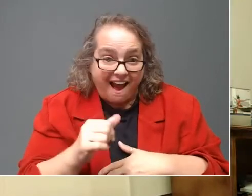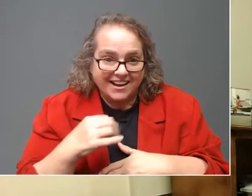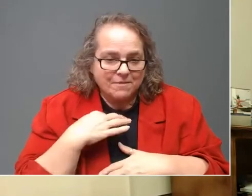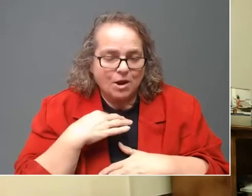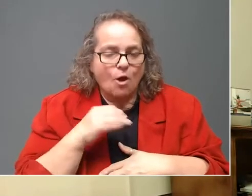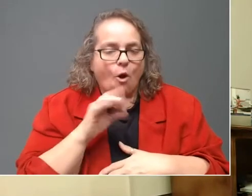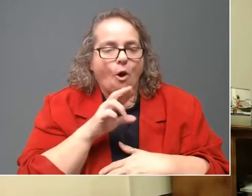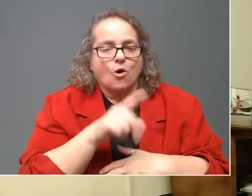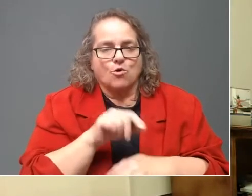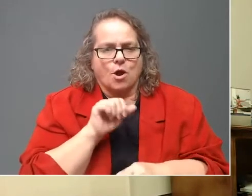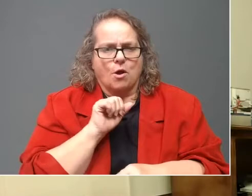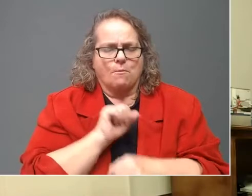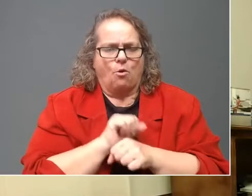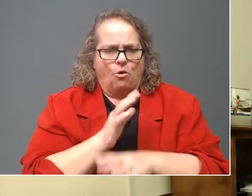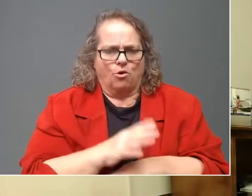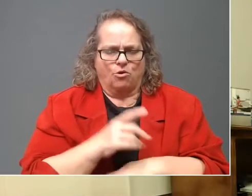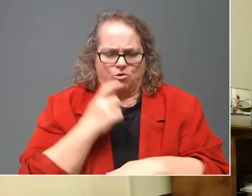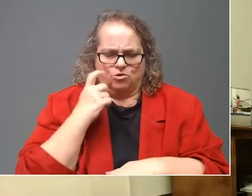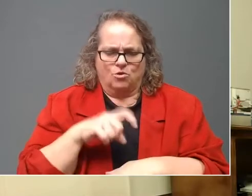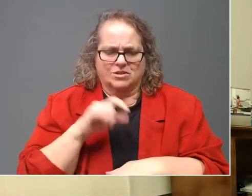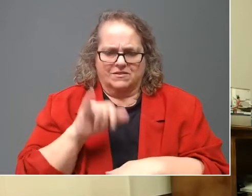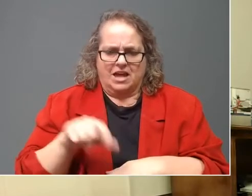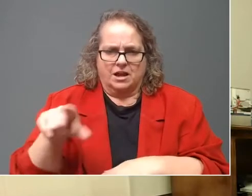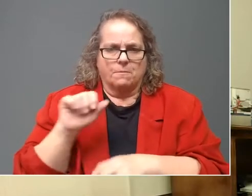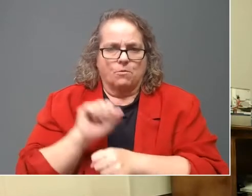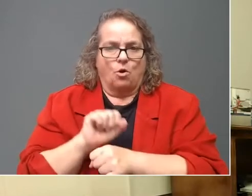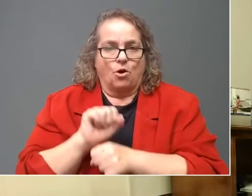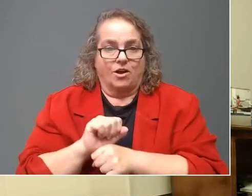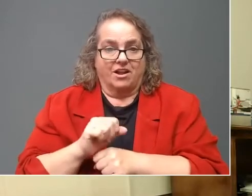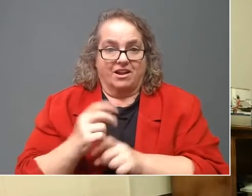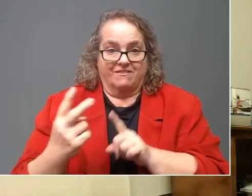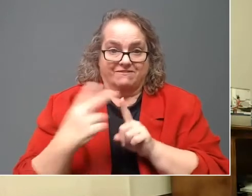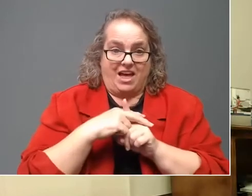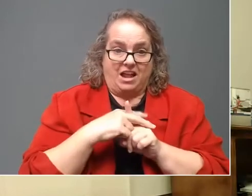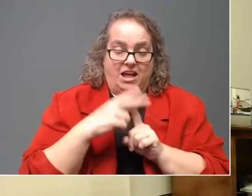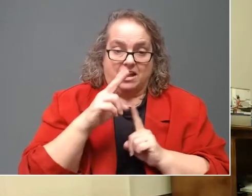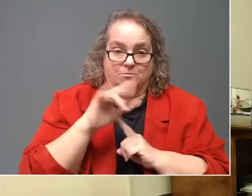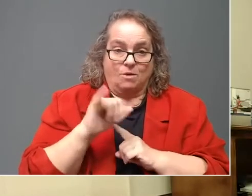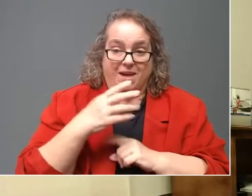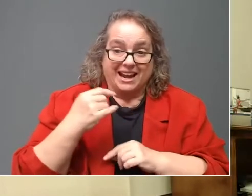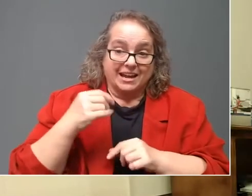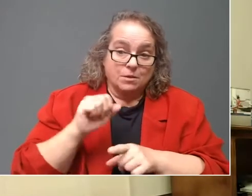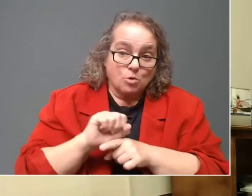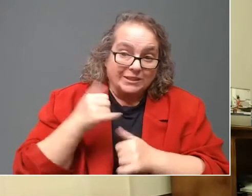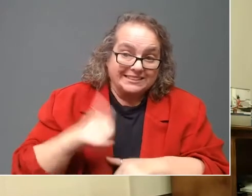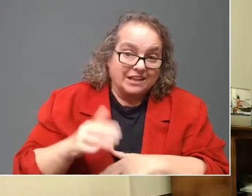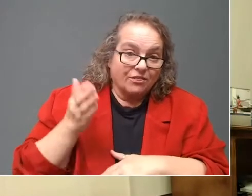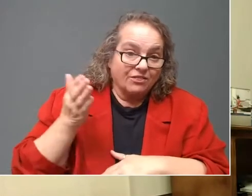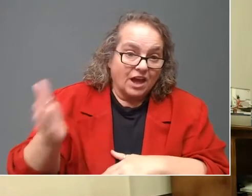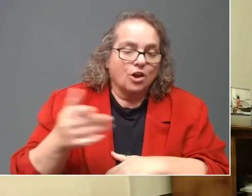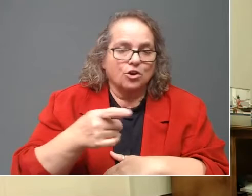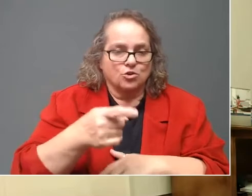and get a notice that an employee filed and the employee is still sitting right there, you can email